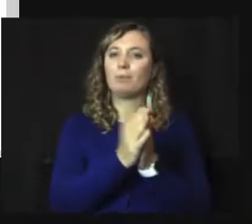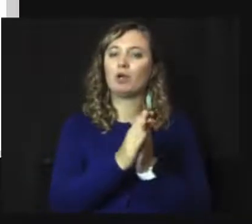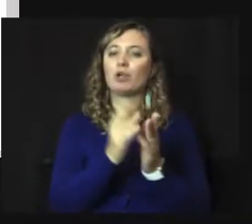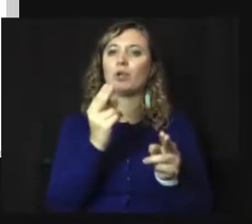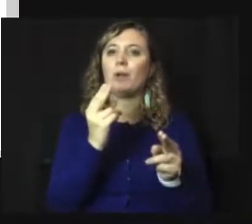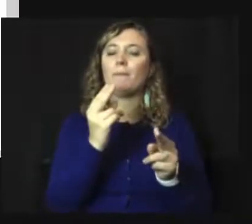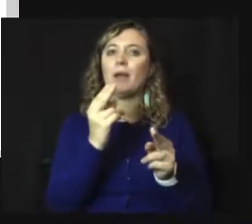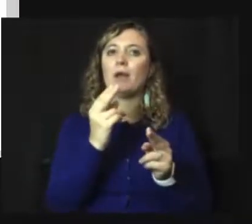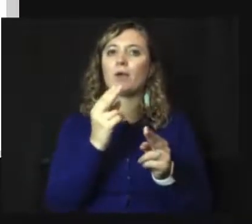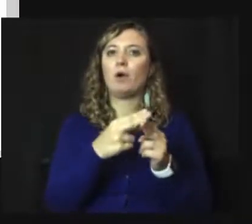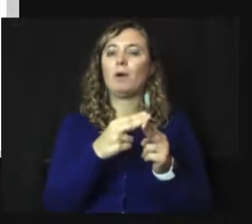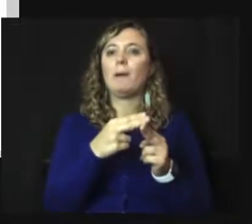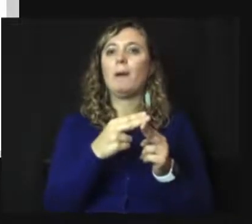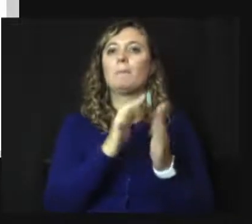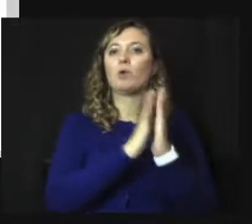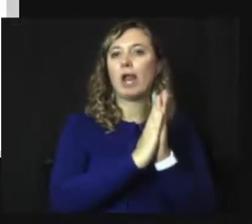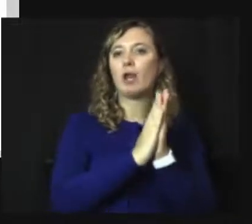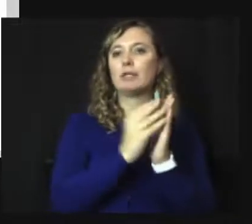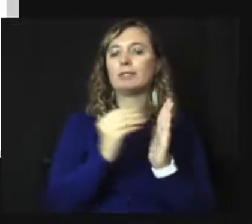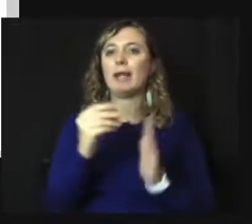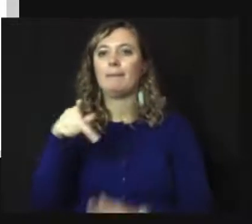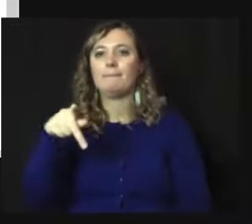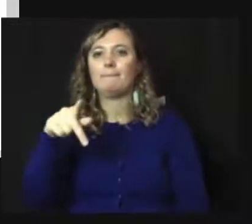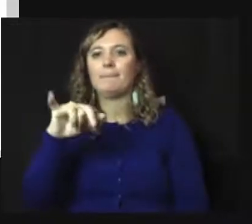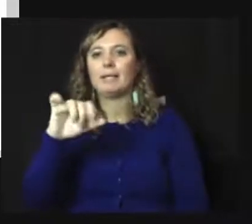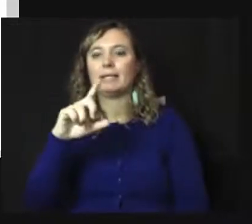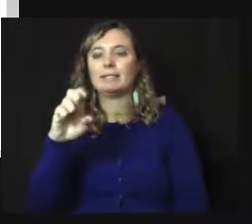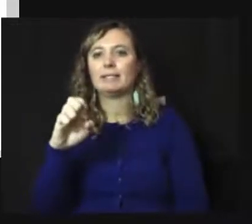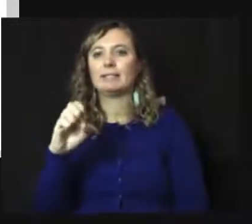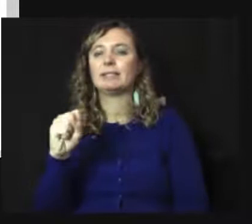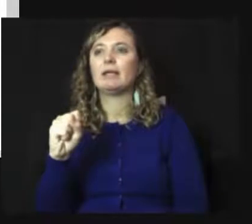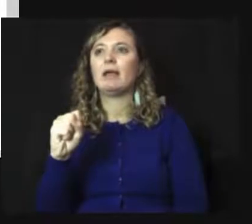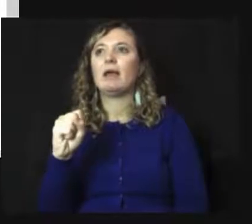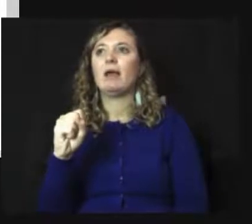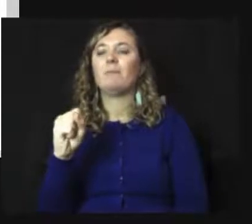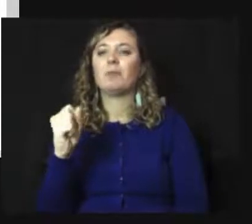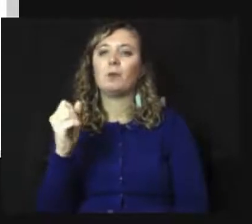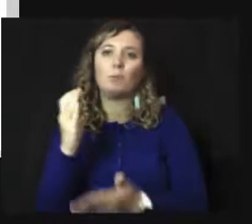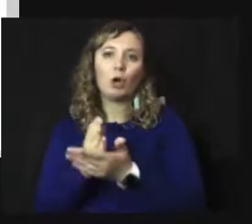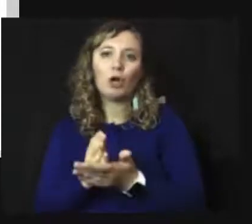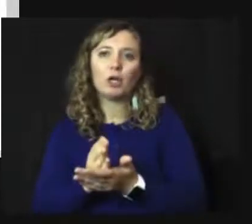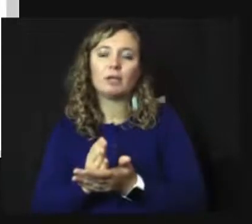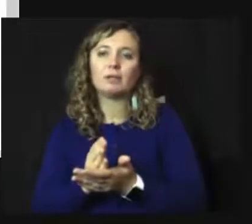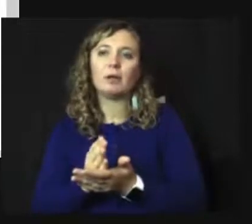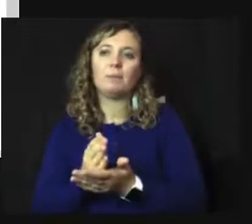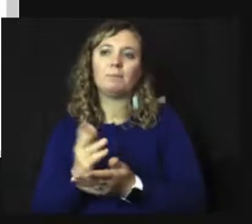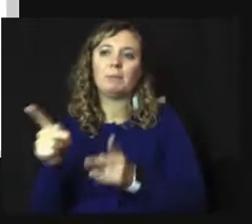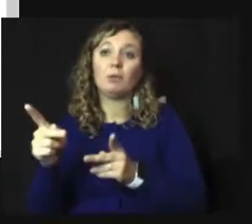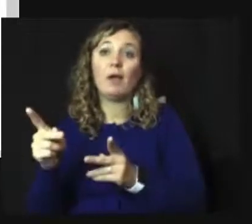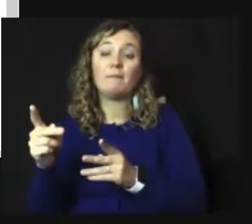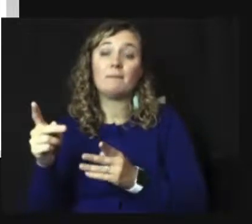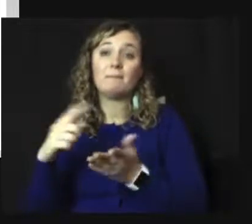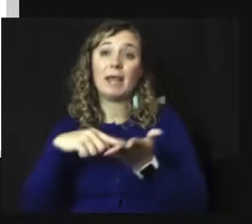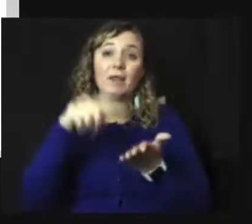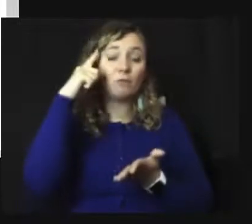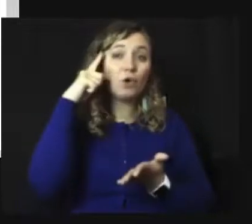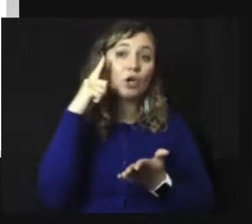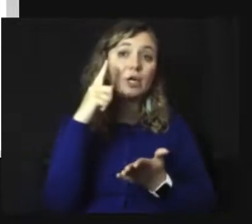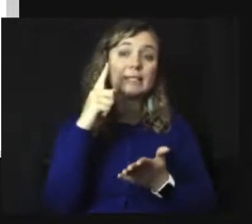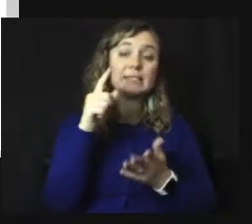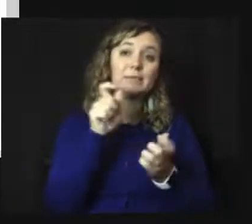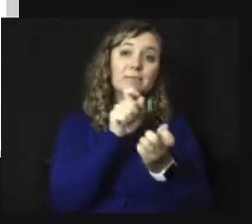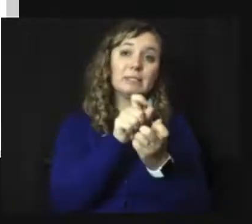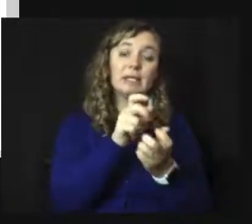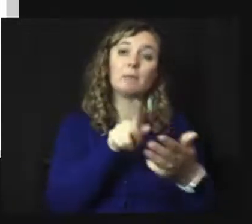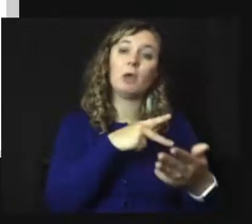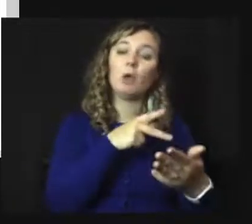commission. And so it's sort of a collection of those commission poems and some other ones I had written that I think of as sort of word sketches for